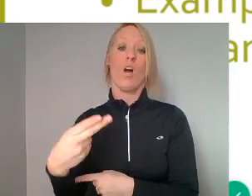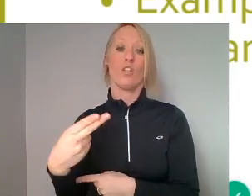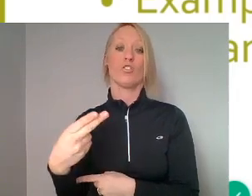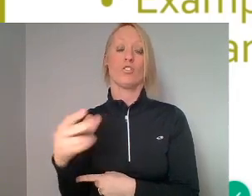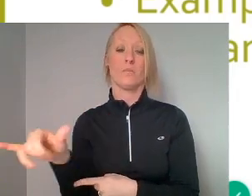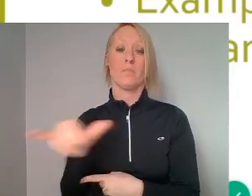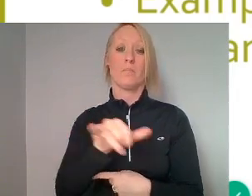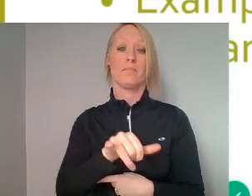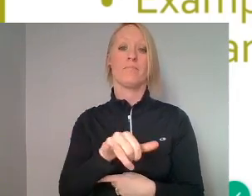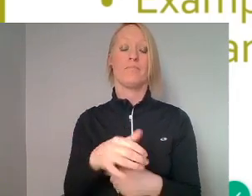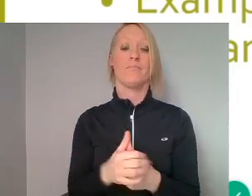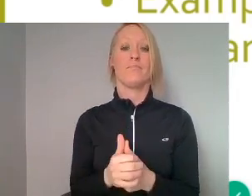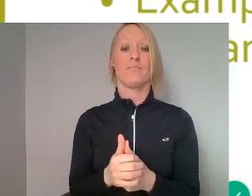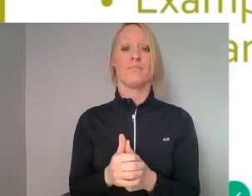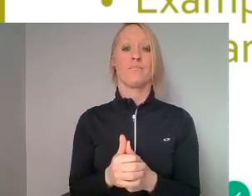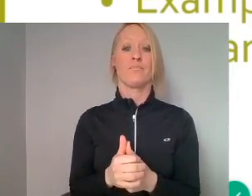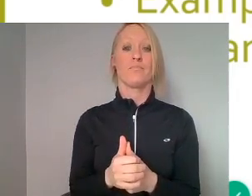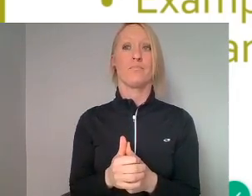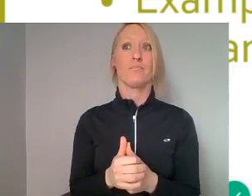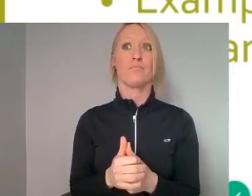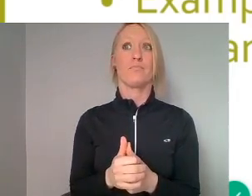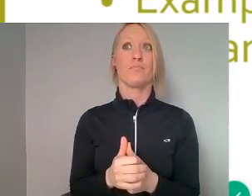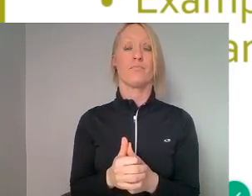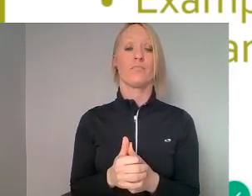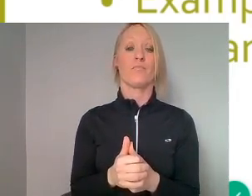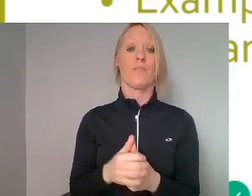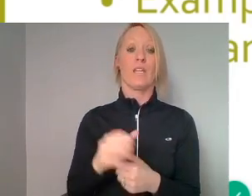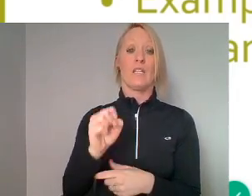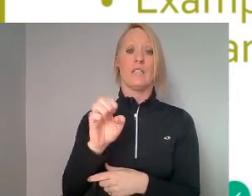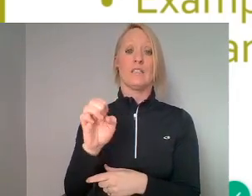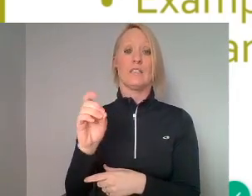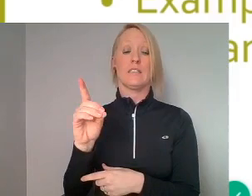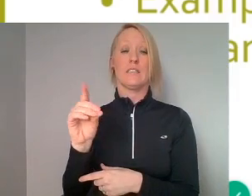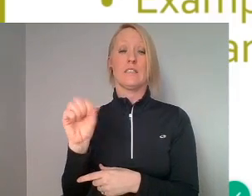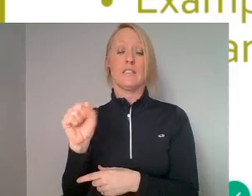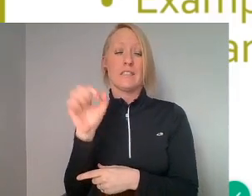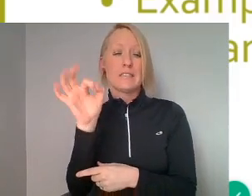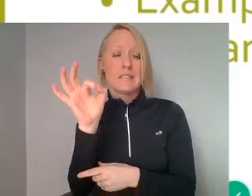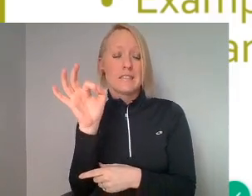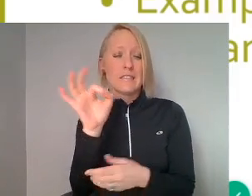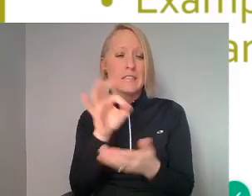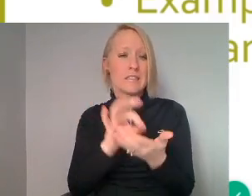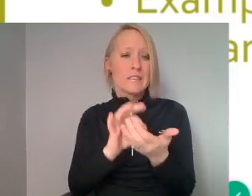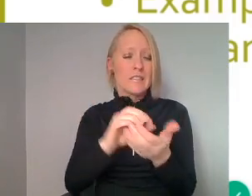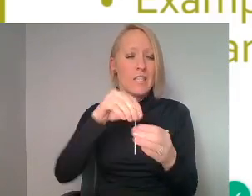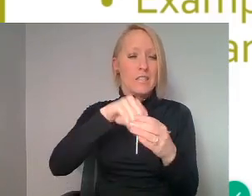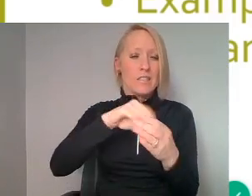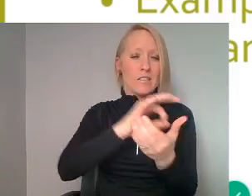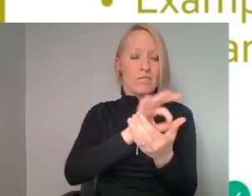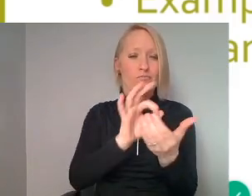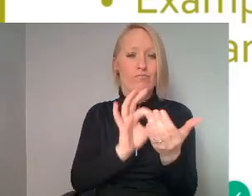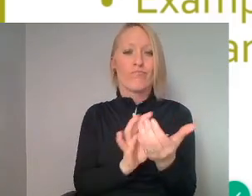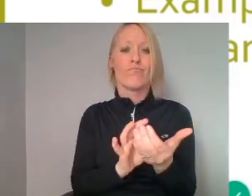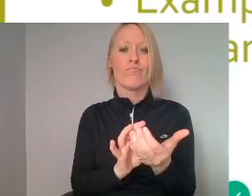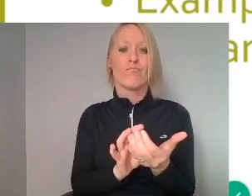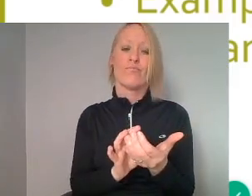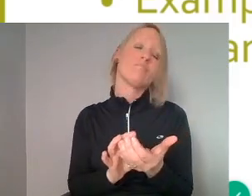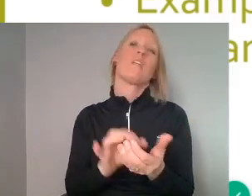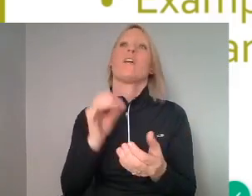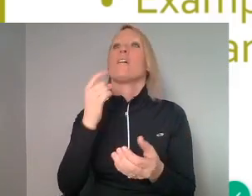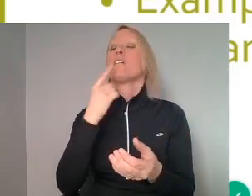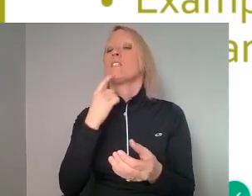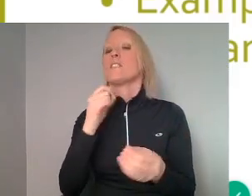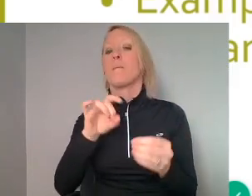the flower. It has seeds on the inside. It has all those things that you've probably learned in other classes. But tomatoes and cucumbers